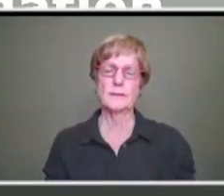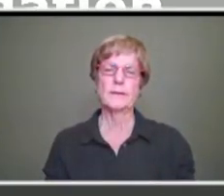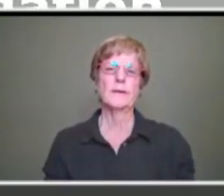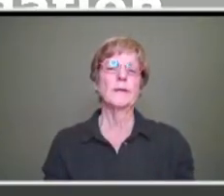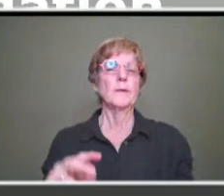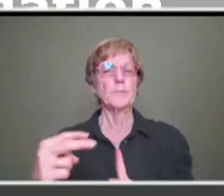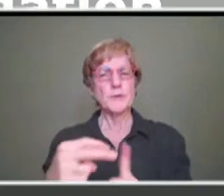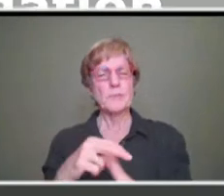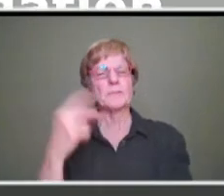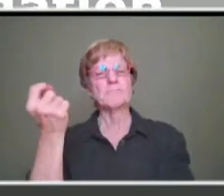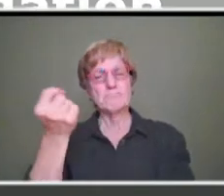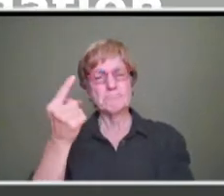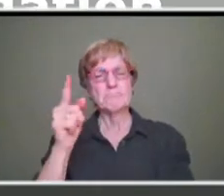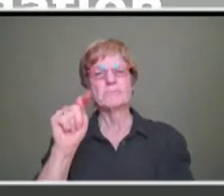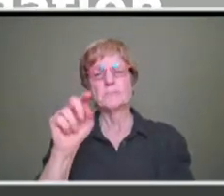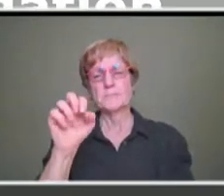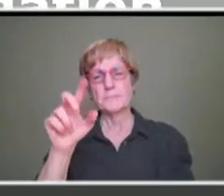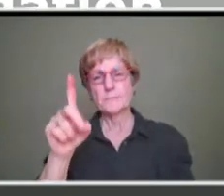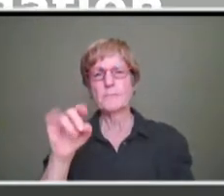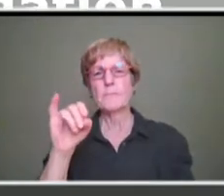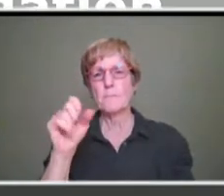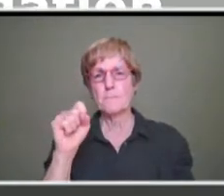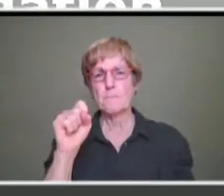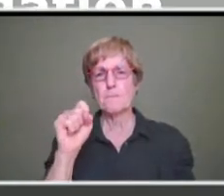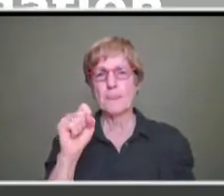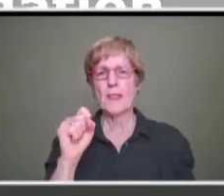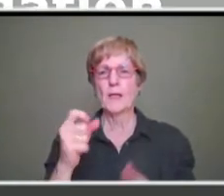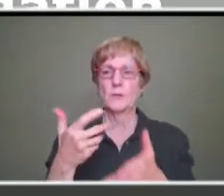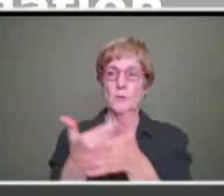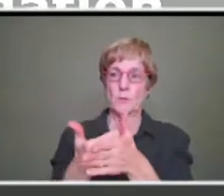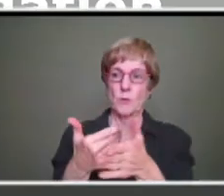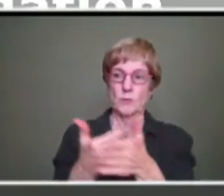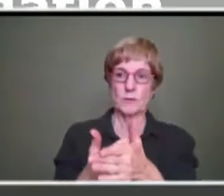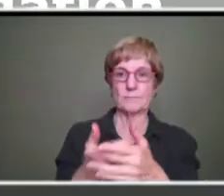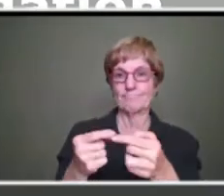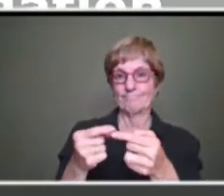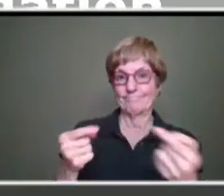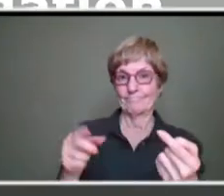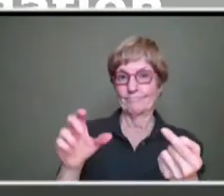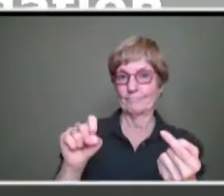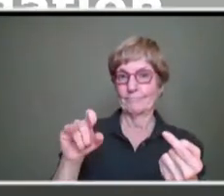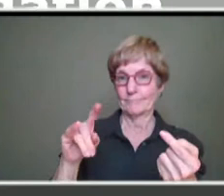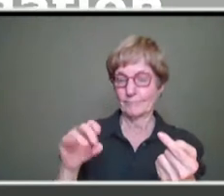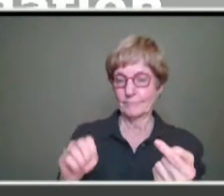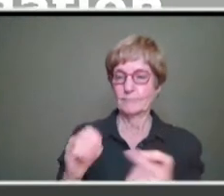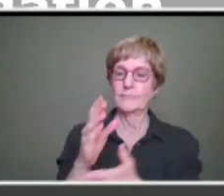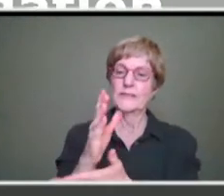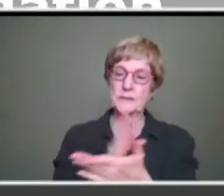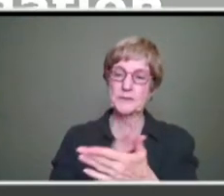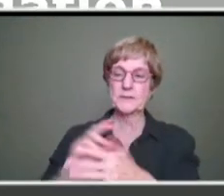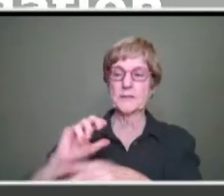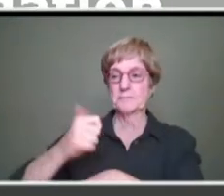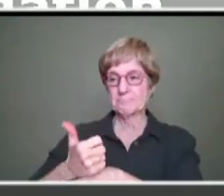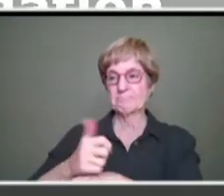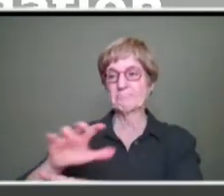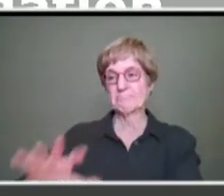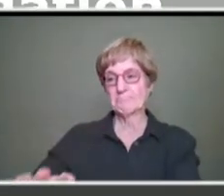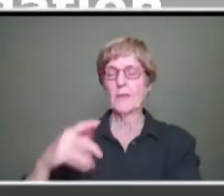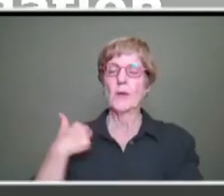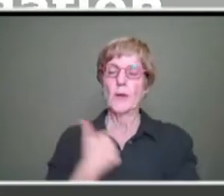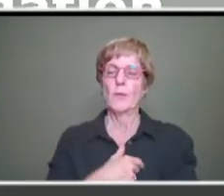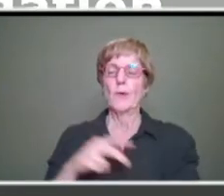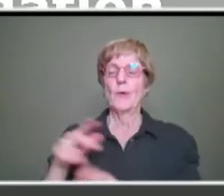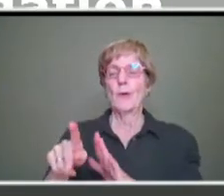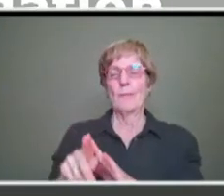understand that Tod is uh in close proximity adjacent to the site and we do have some station areas we were a little policy